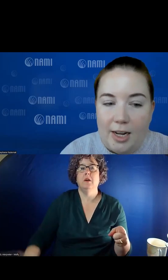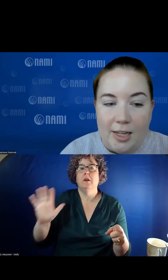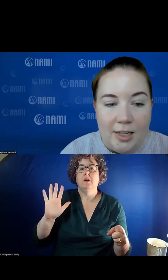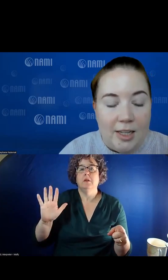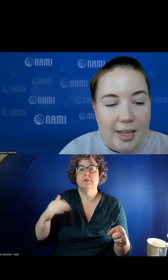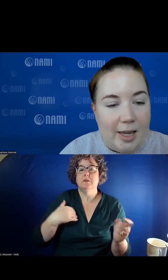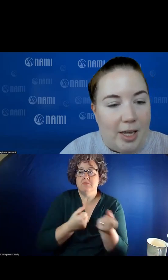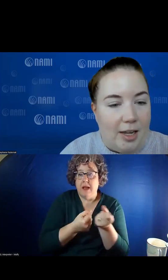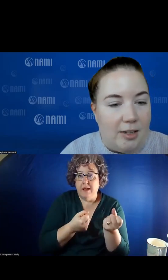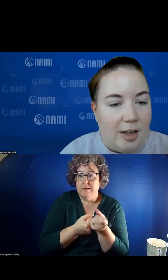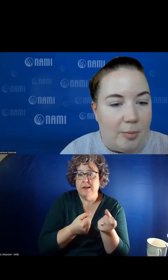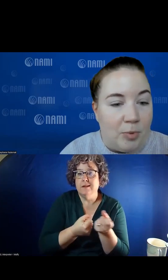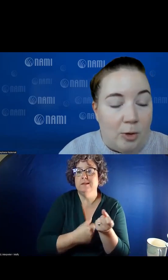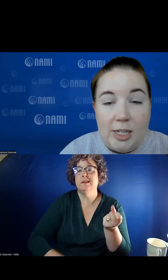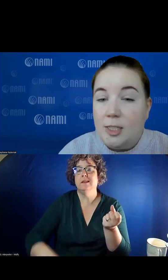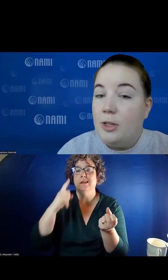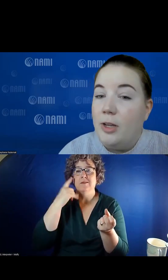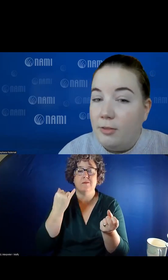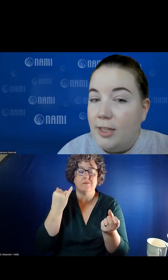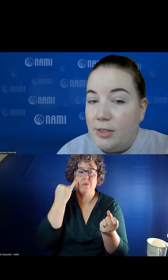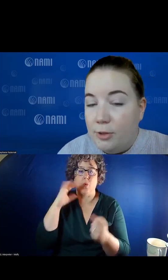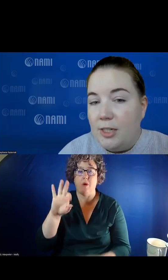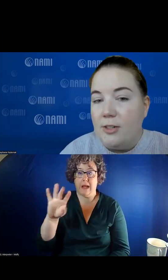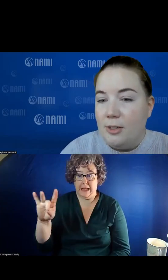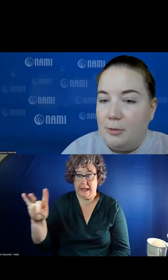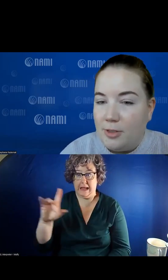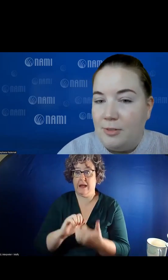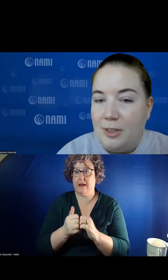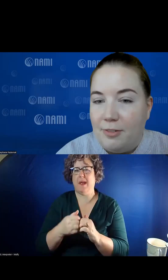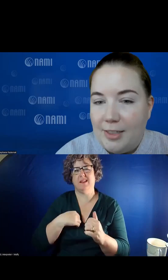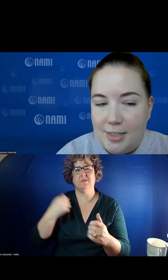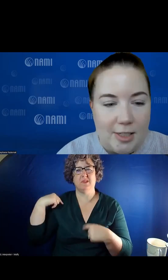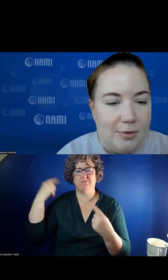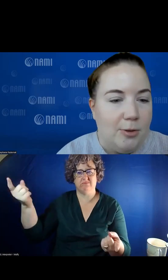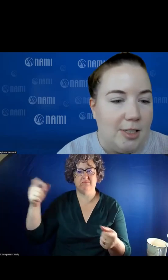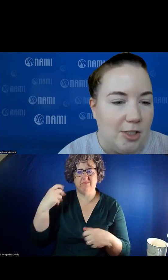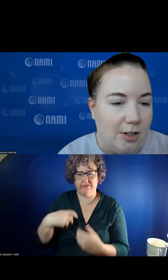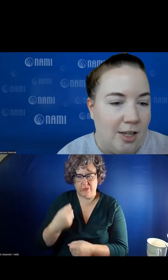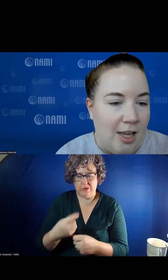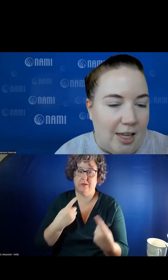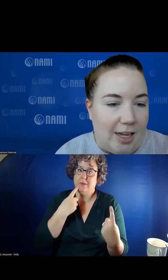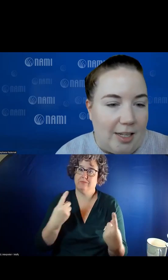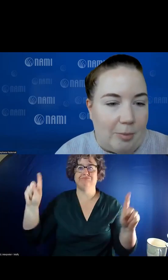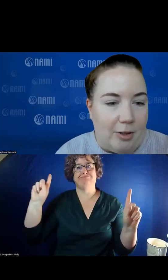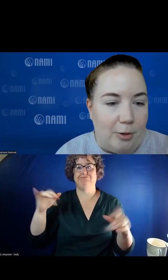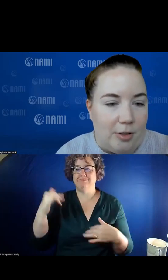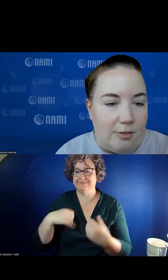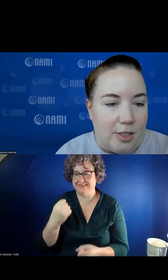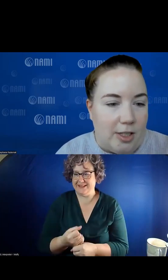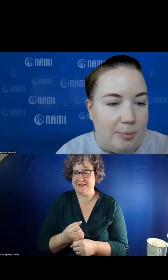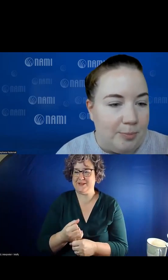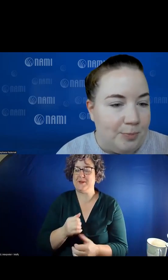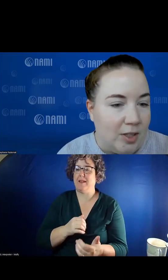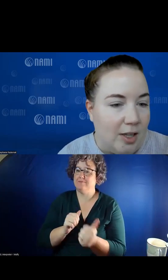Fund 988 campaign, which actually has been going on for the last few years, though they were finally successful this year in getting that bill over